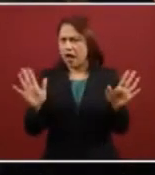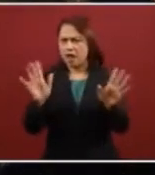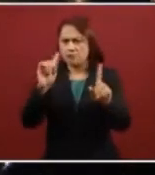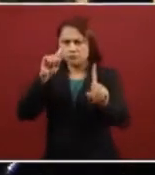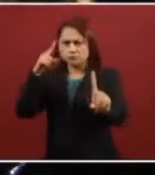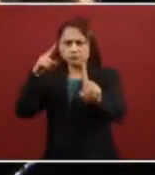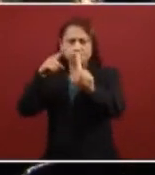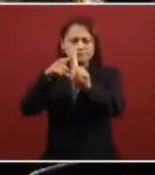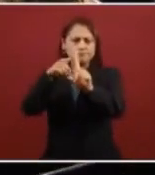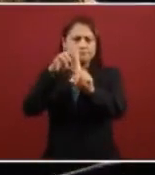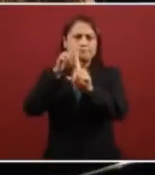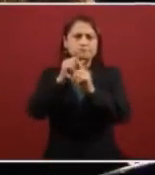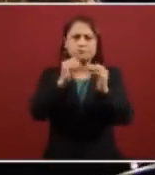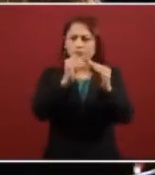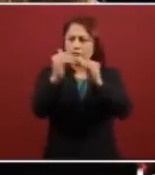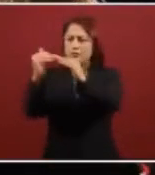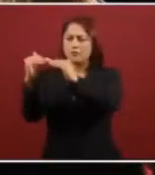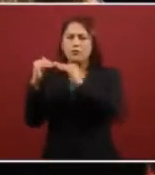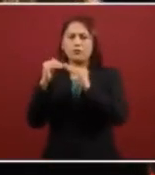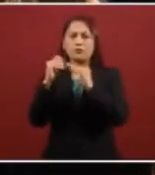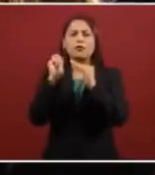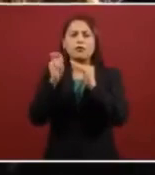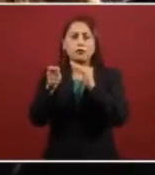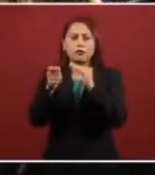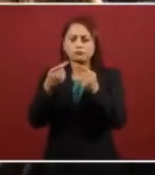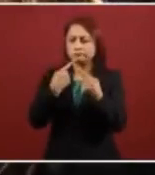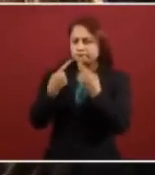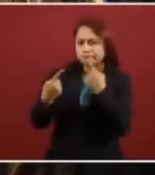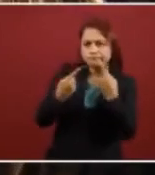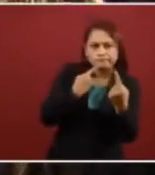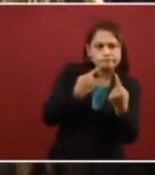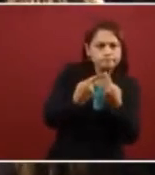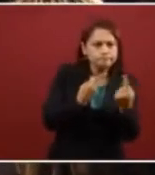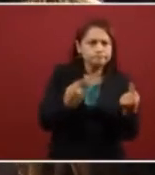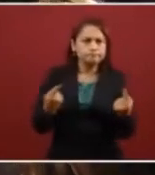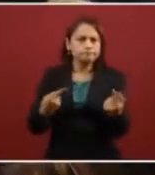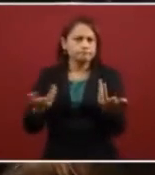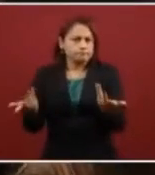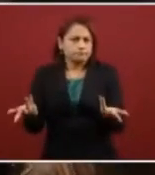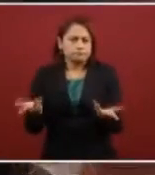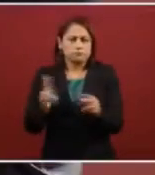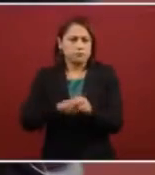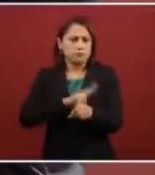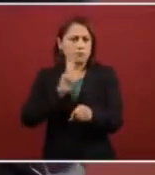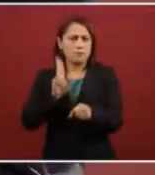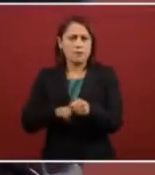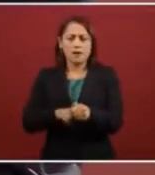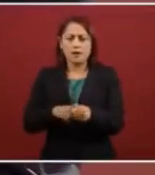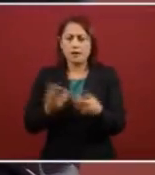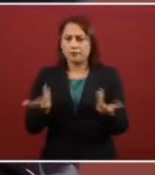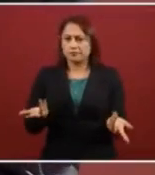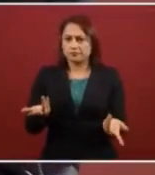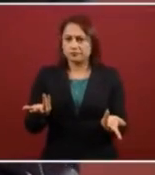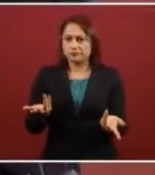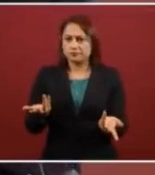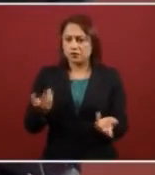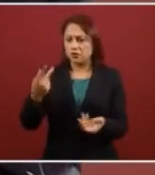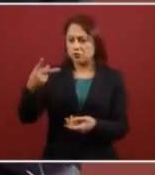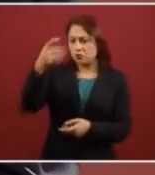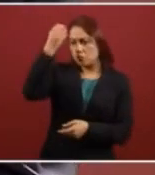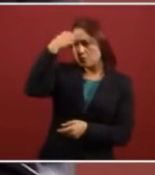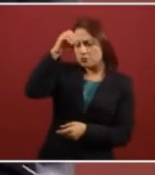no democracy. A estar, polemizando. You can't, there's tenemos always going to be